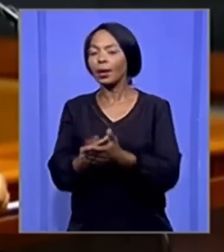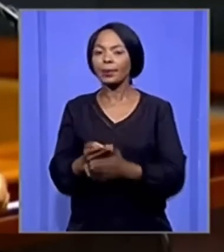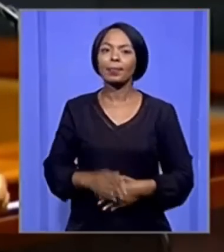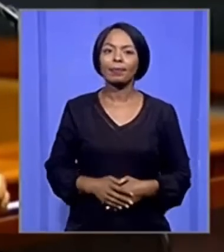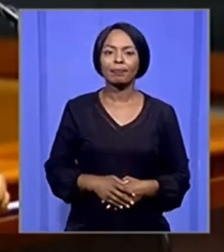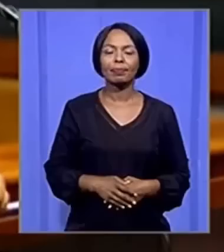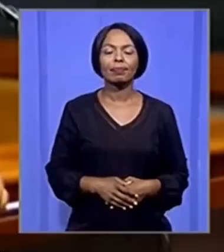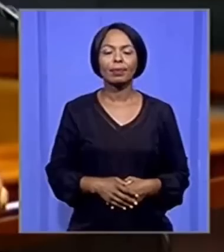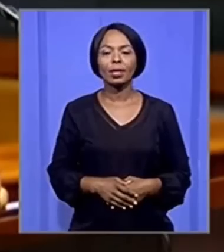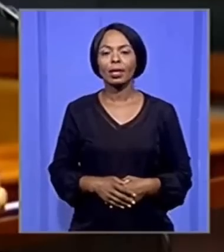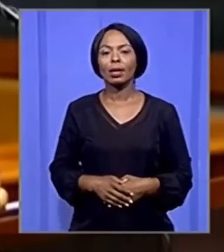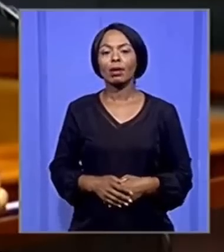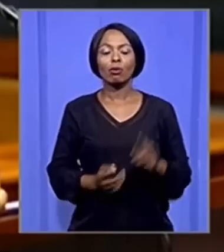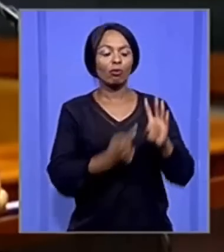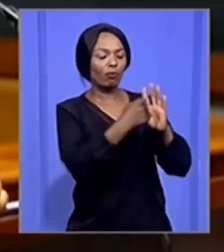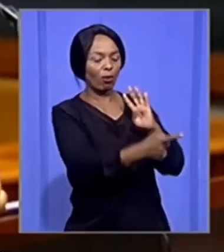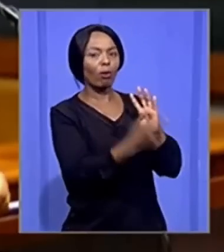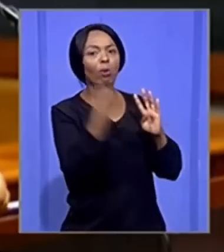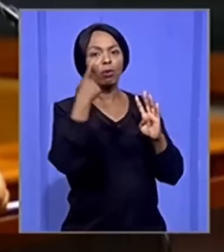witnesses,